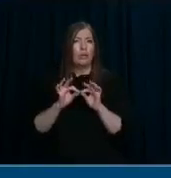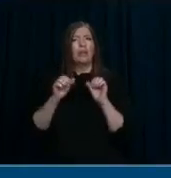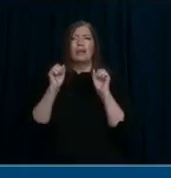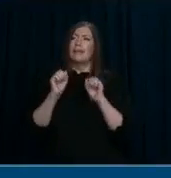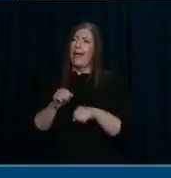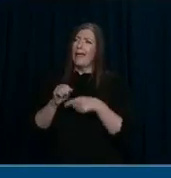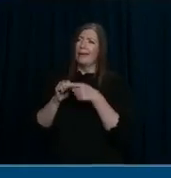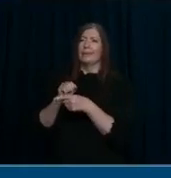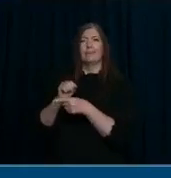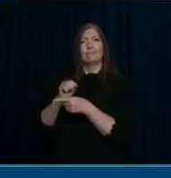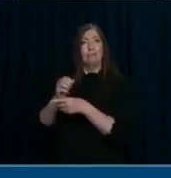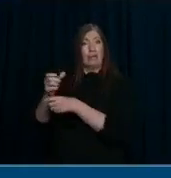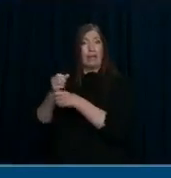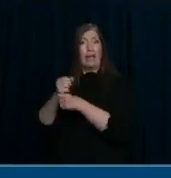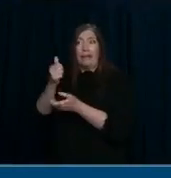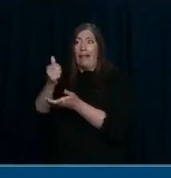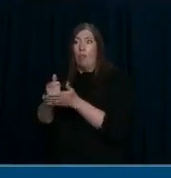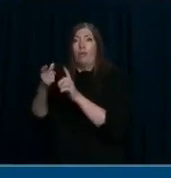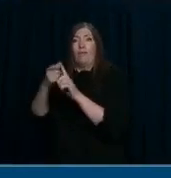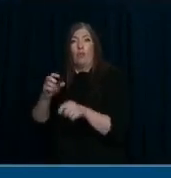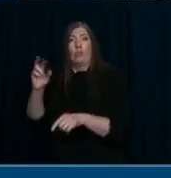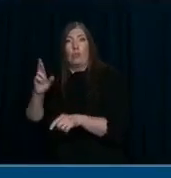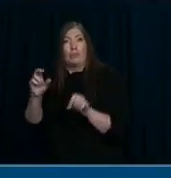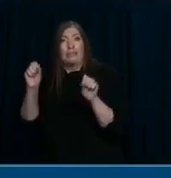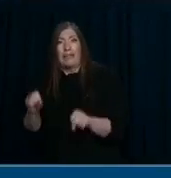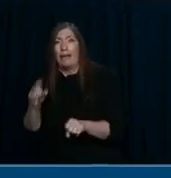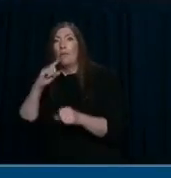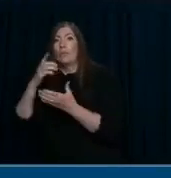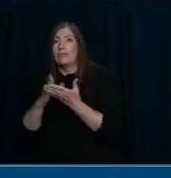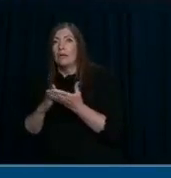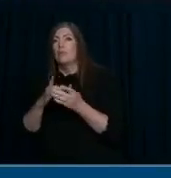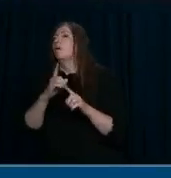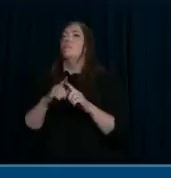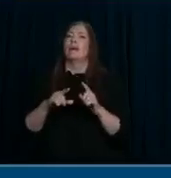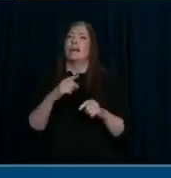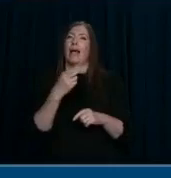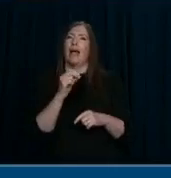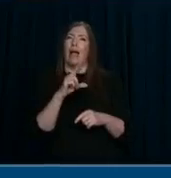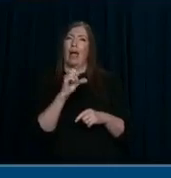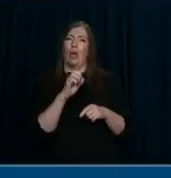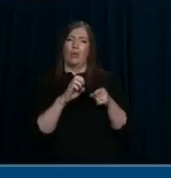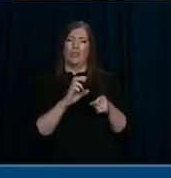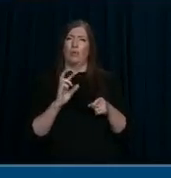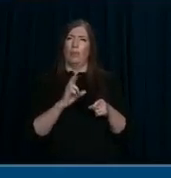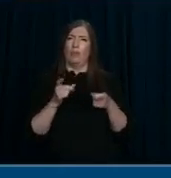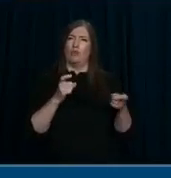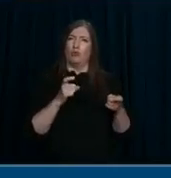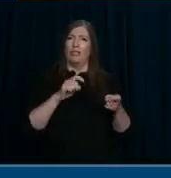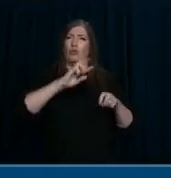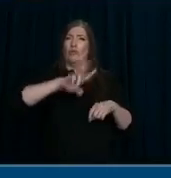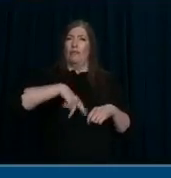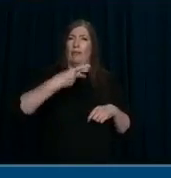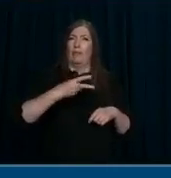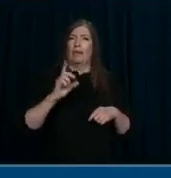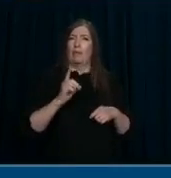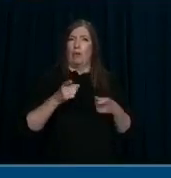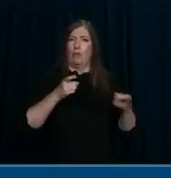across the aisle to get some things done, but we must say we have to flip the House. The chaos that's going on here is